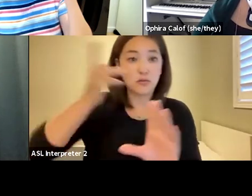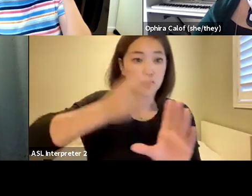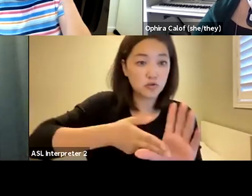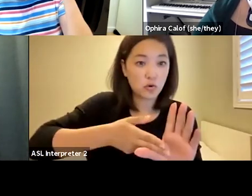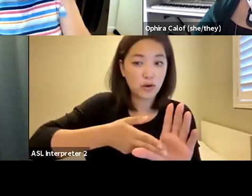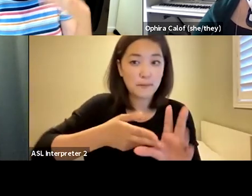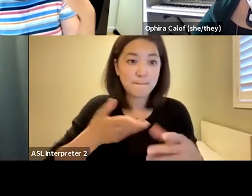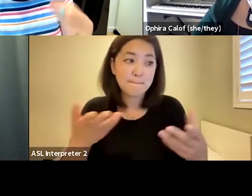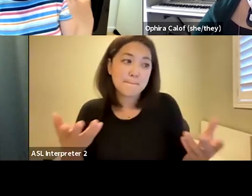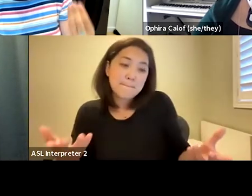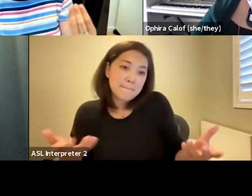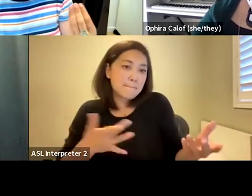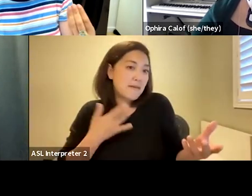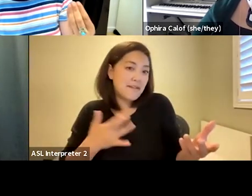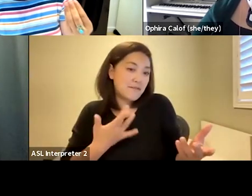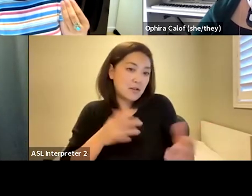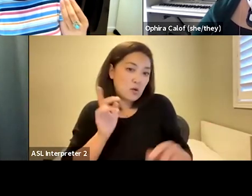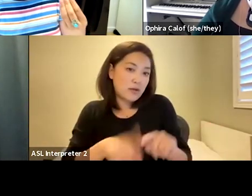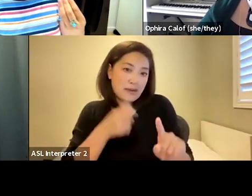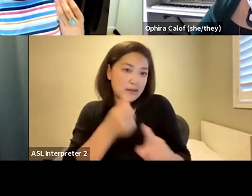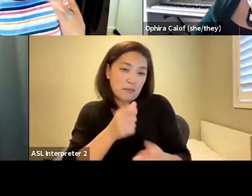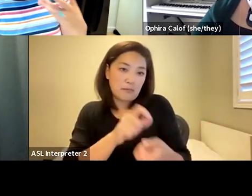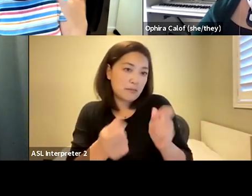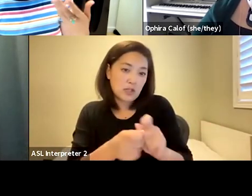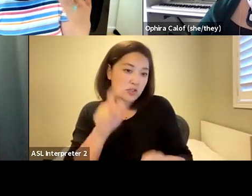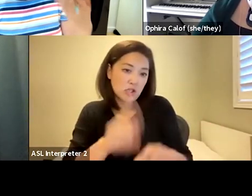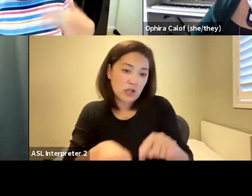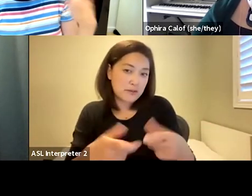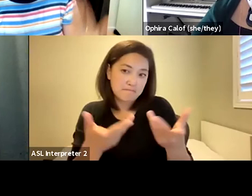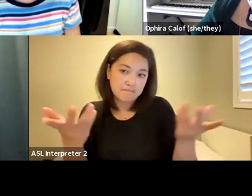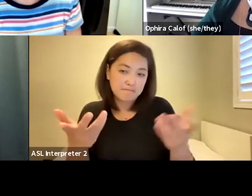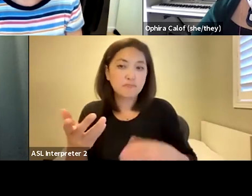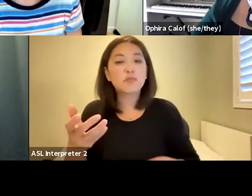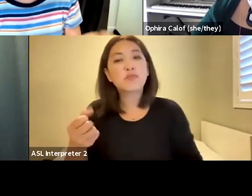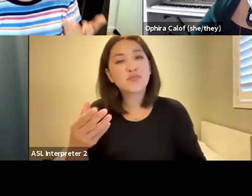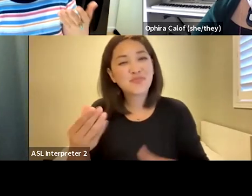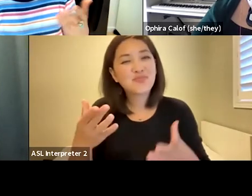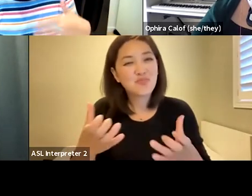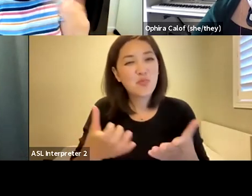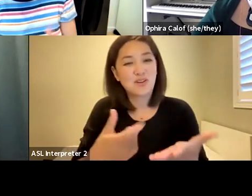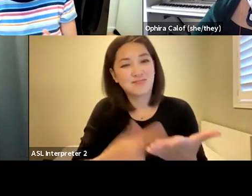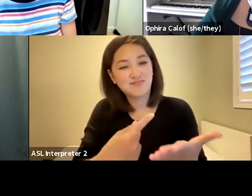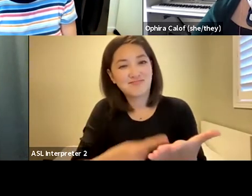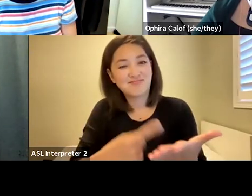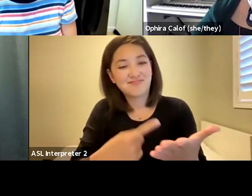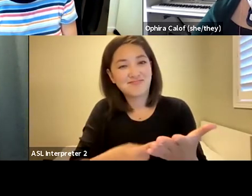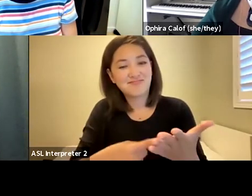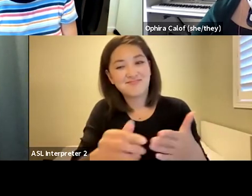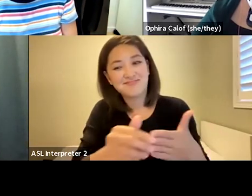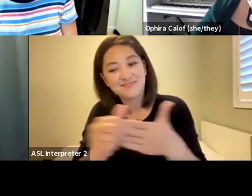we can't really start to affect change. And so I want to take the conversation to the next level, which is, how do we do